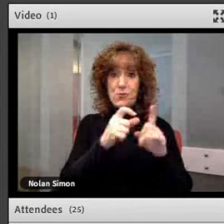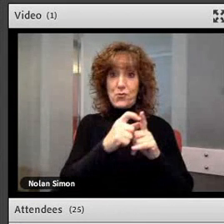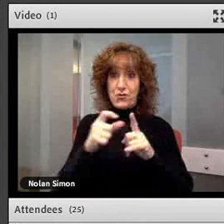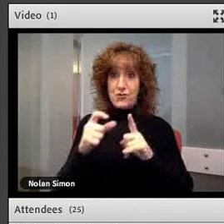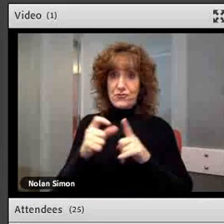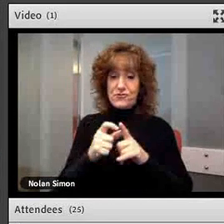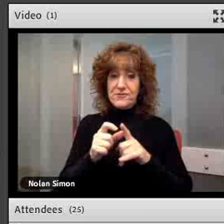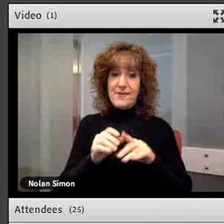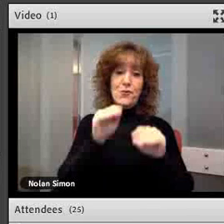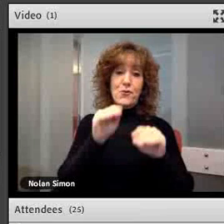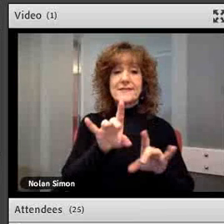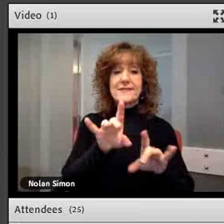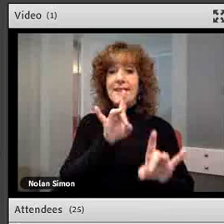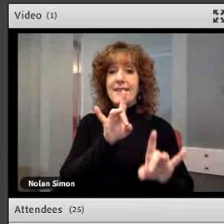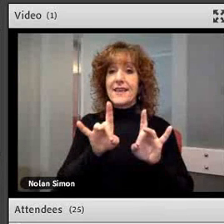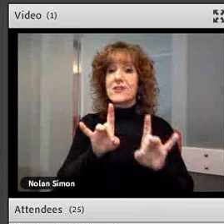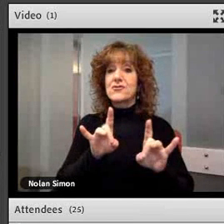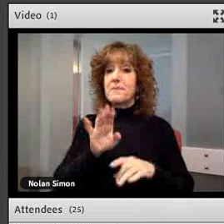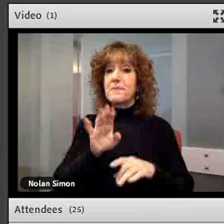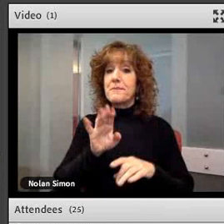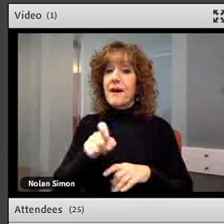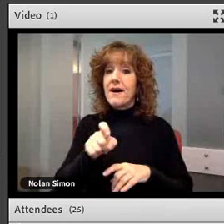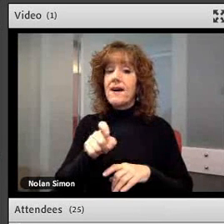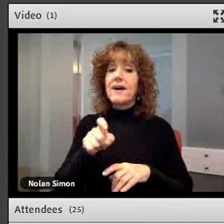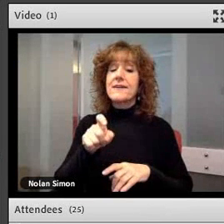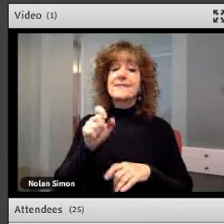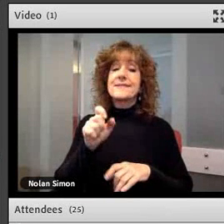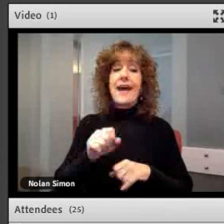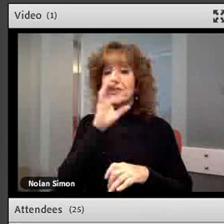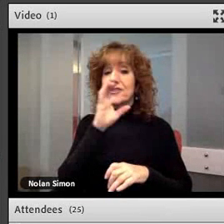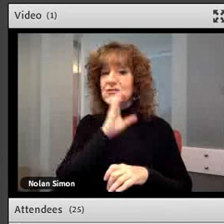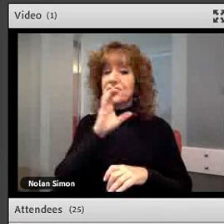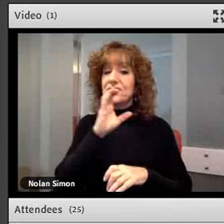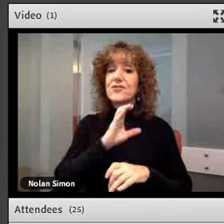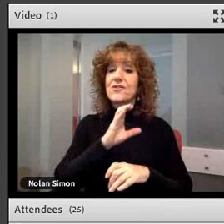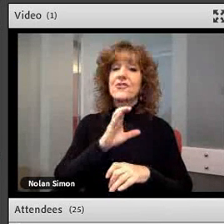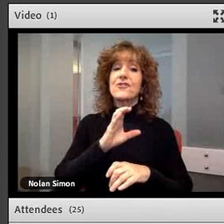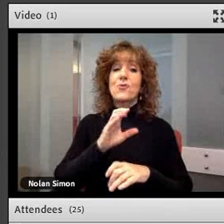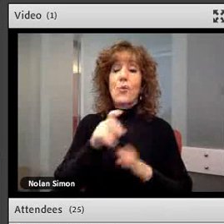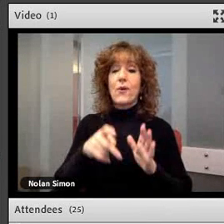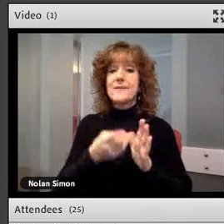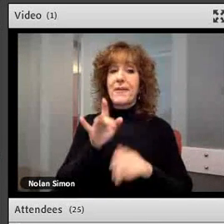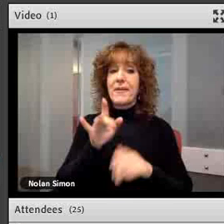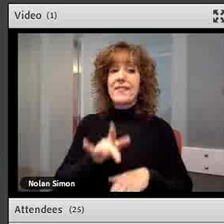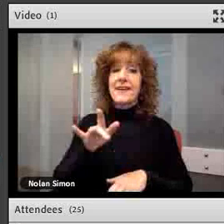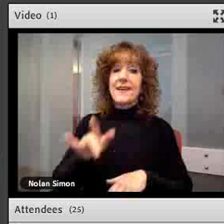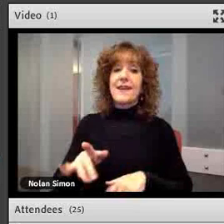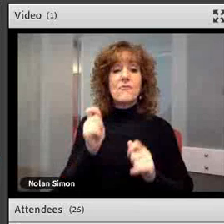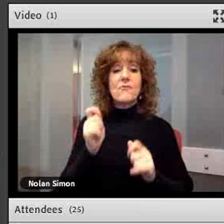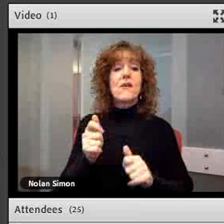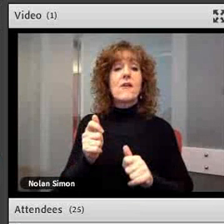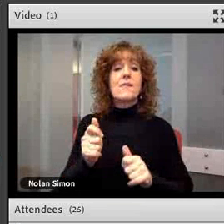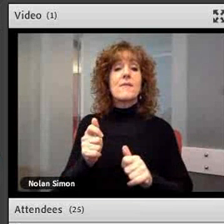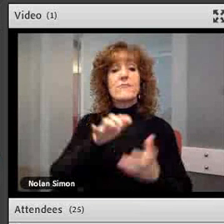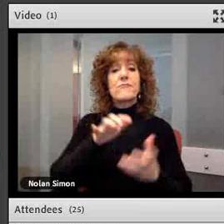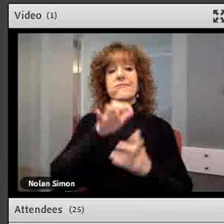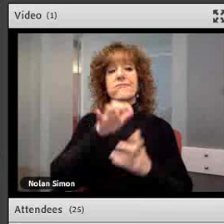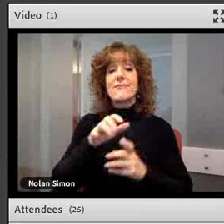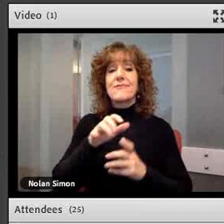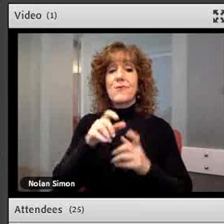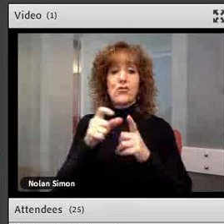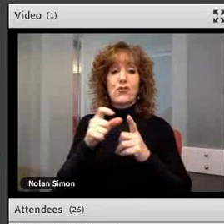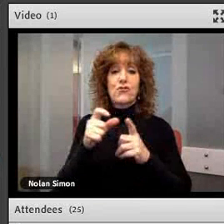selection box, either by dragging, or I can do a search here, or I can double click. And you see I automatically get scrambles